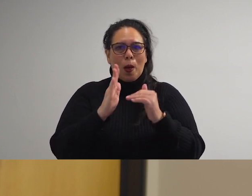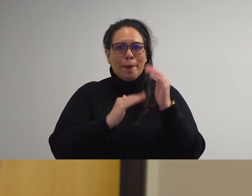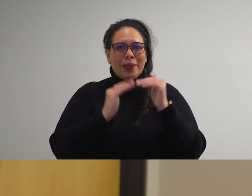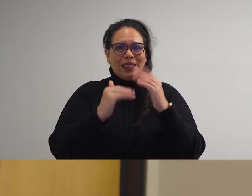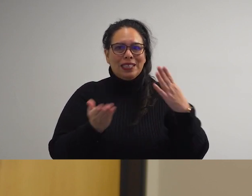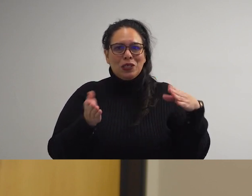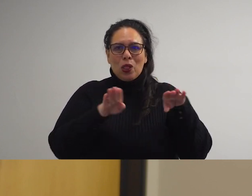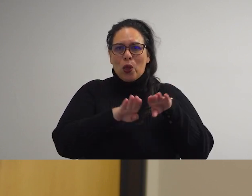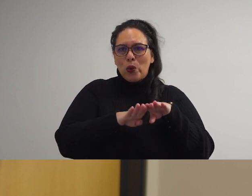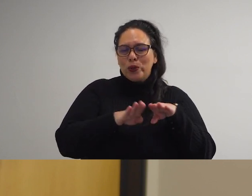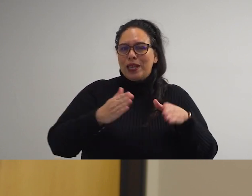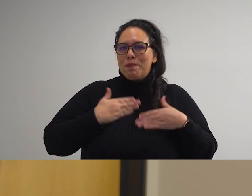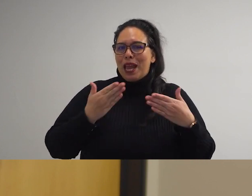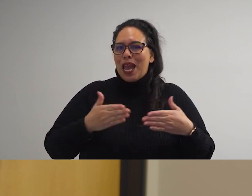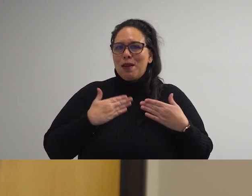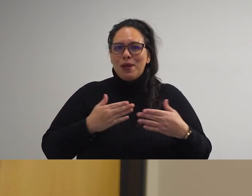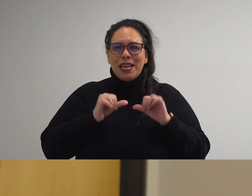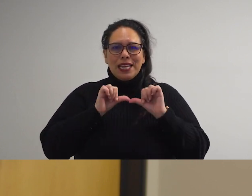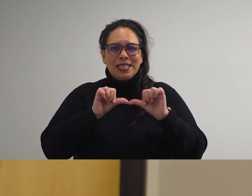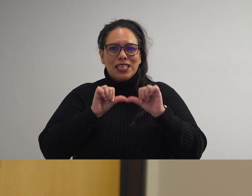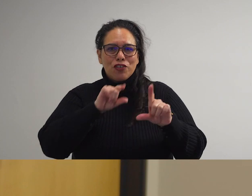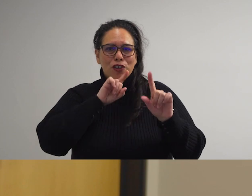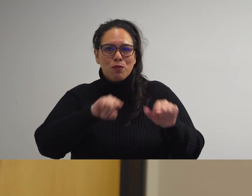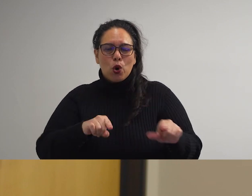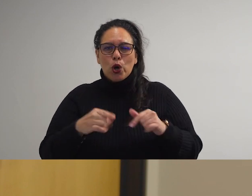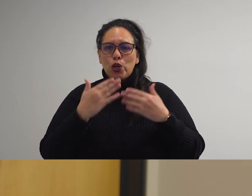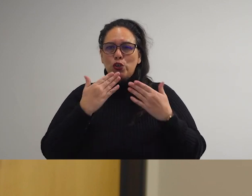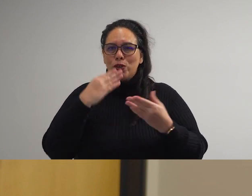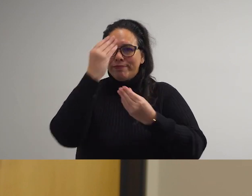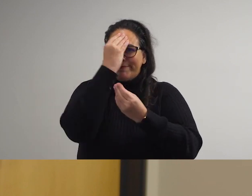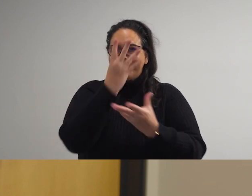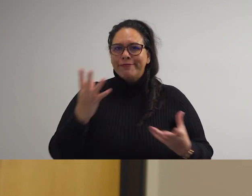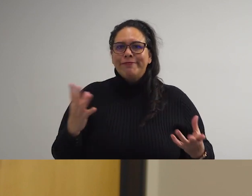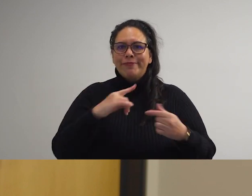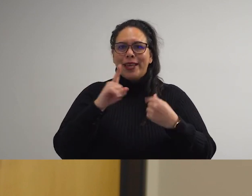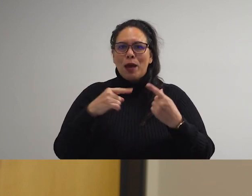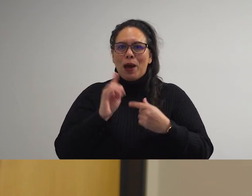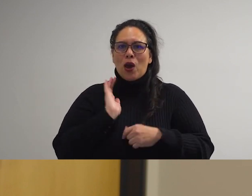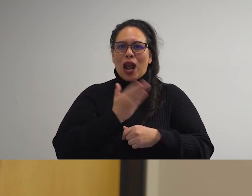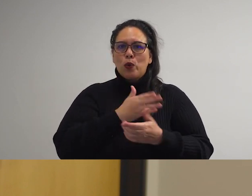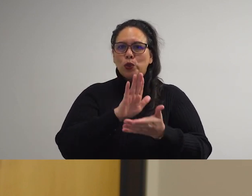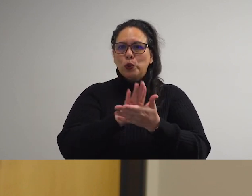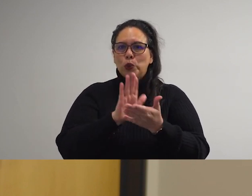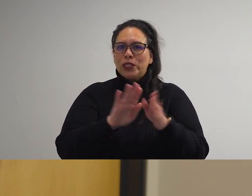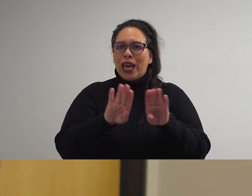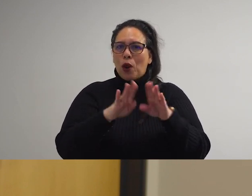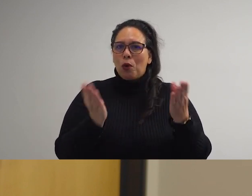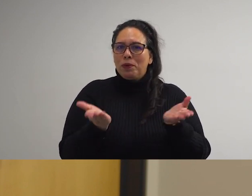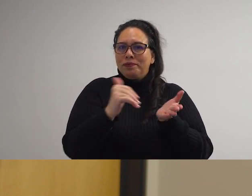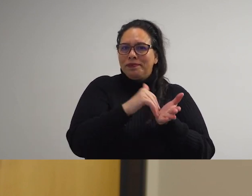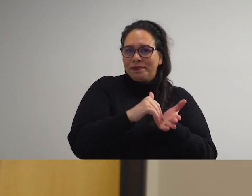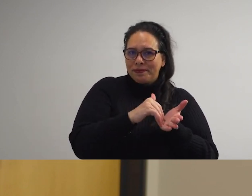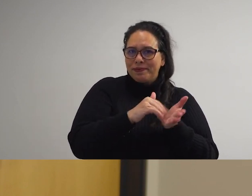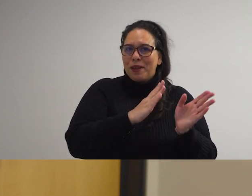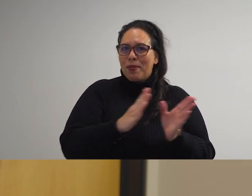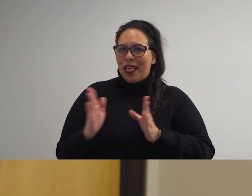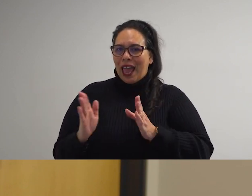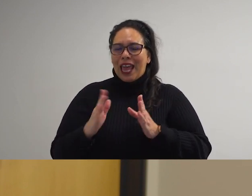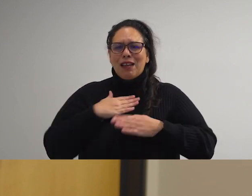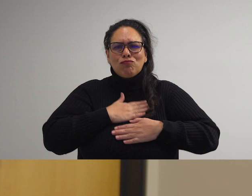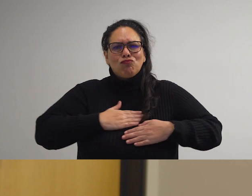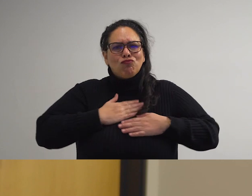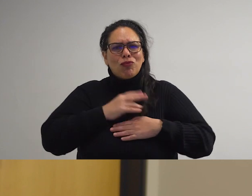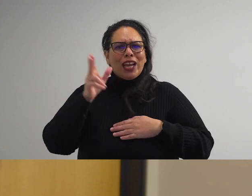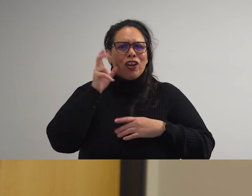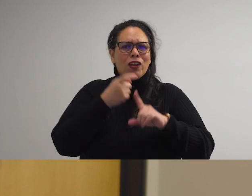sure glad to be able to report some continued good news about our schools and our reopening plans. I've enjoyed hearing from parents,